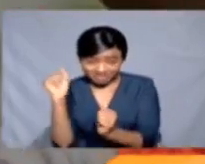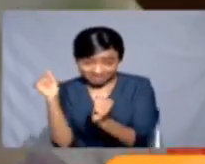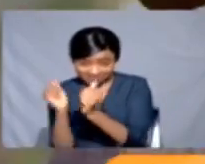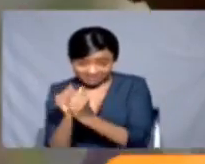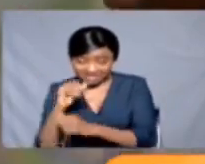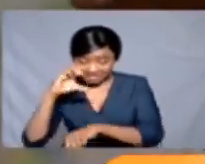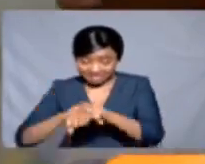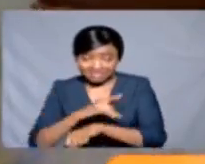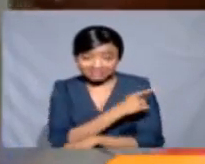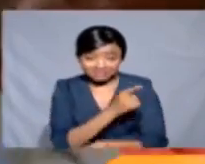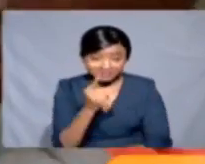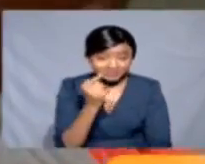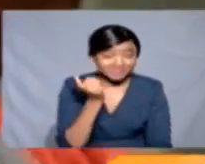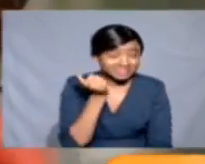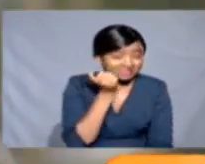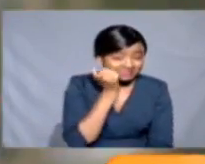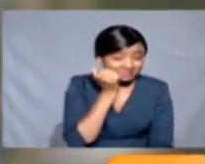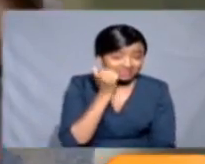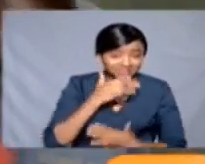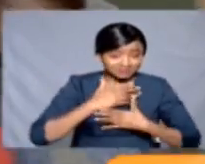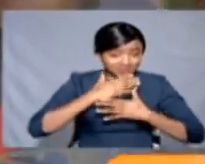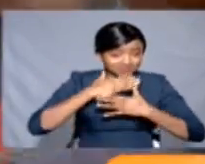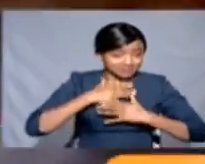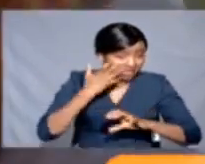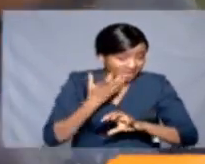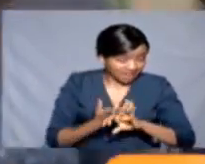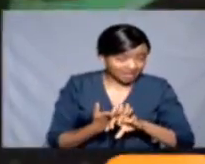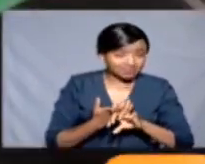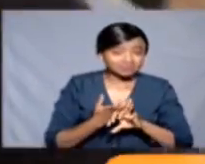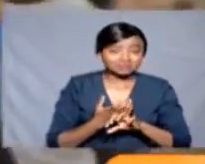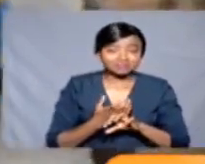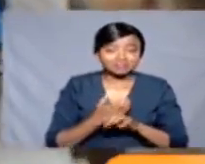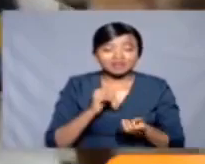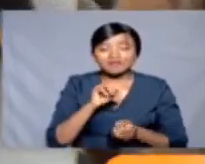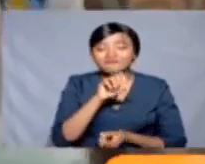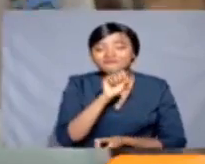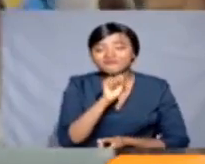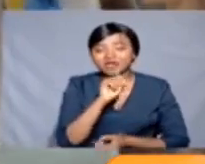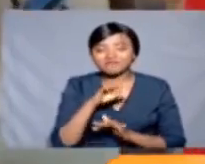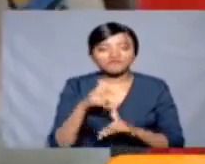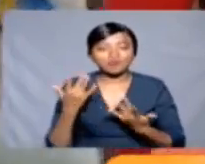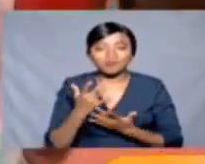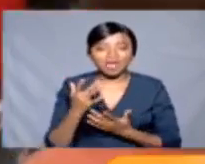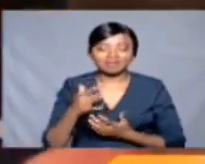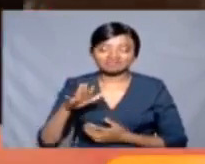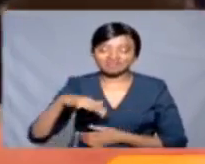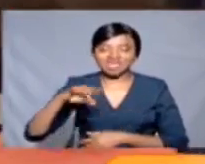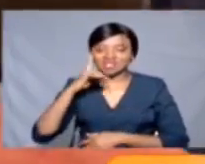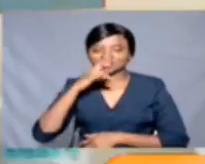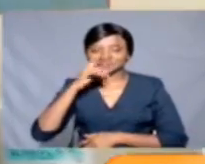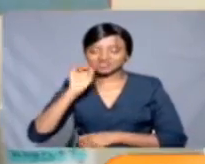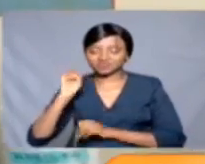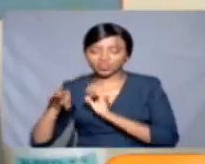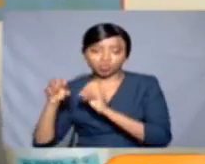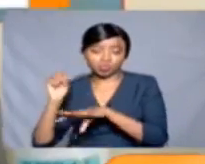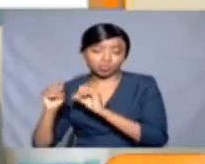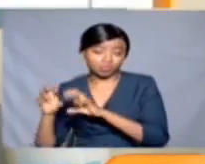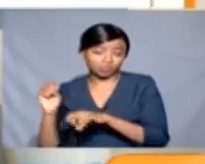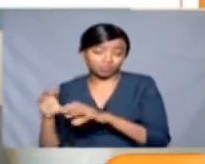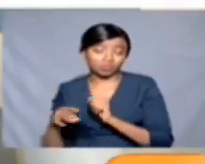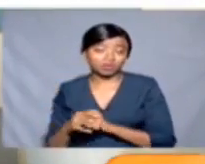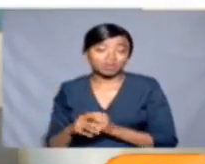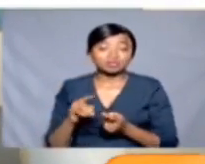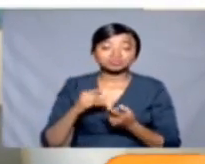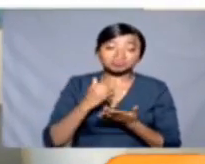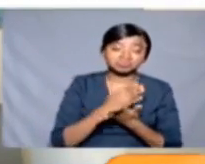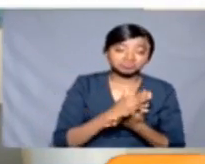respiratory diseases, 5 of them are coming from the dump site. Though there are those who are affected